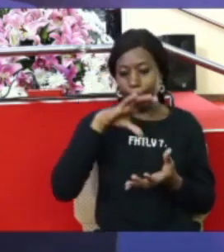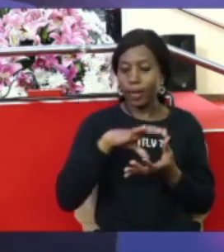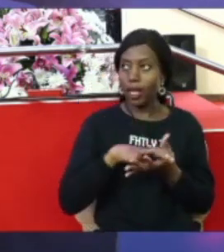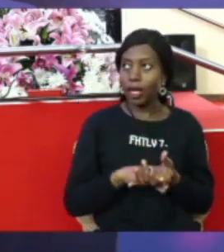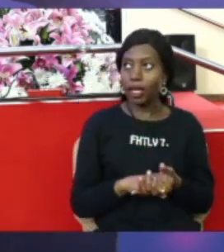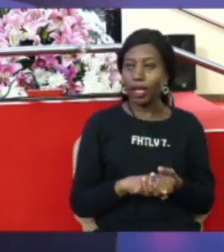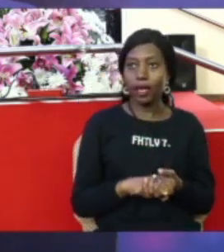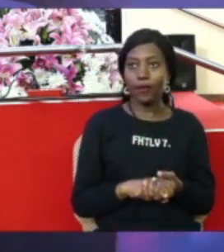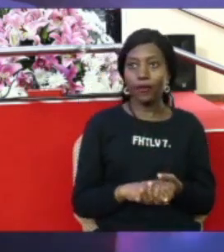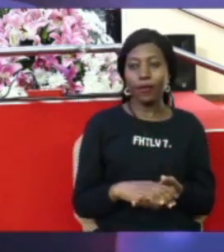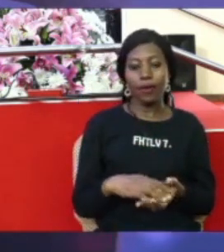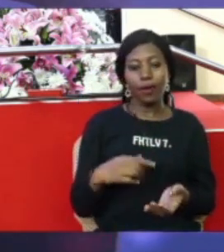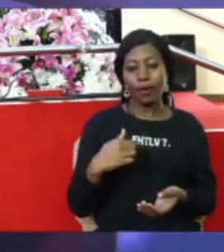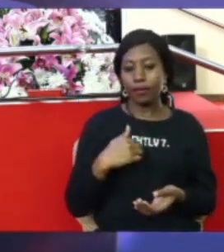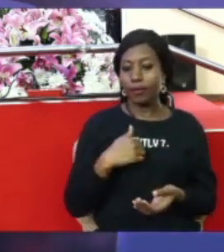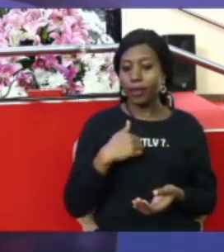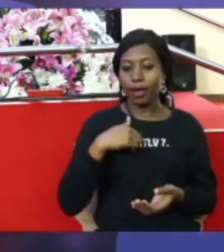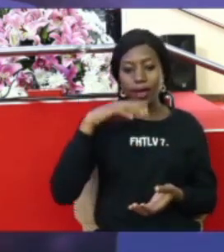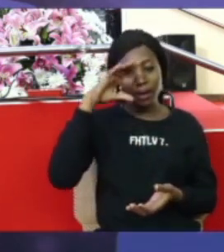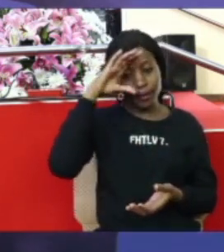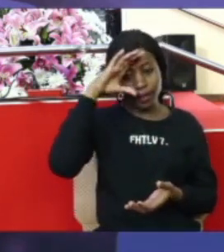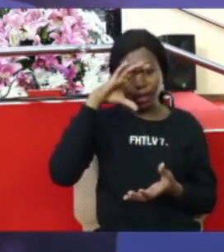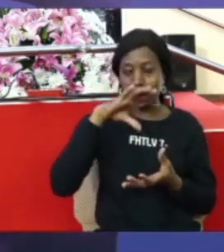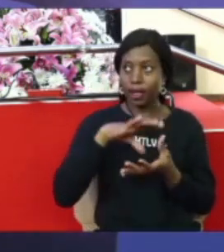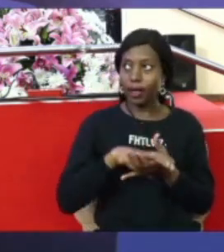it. Now I'm in